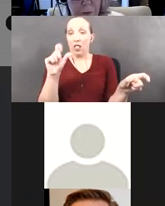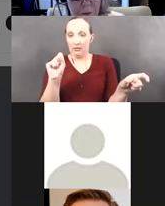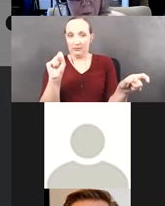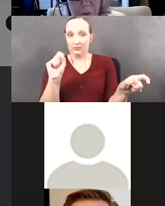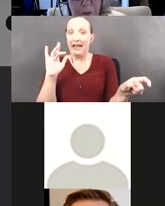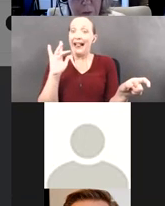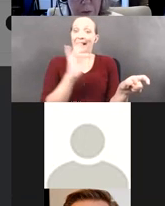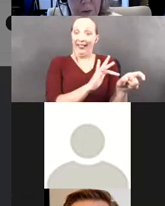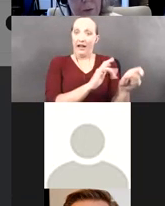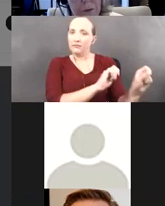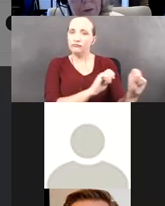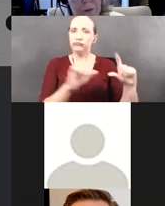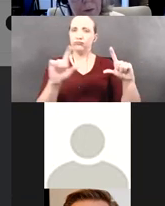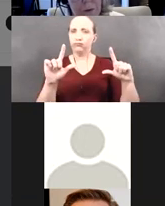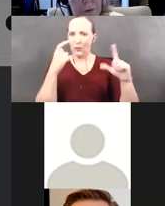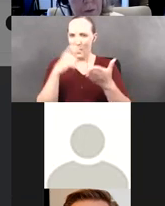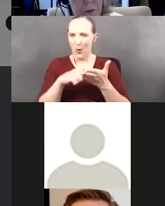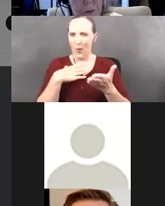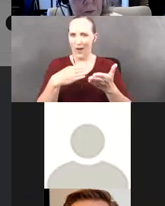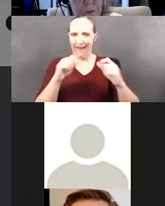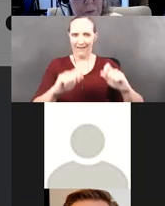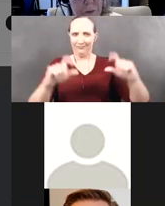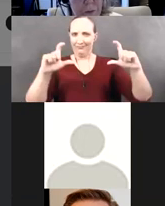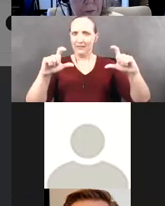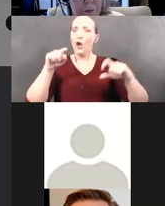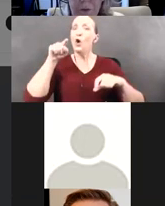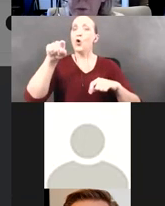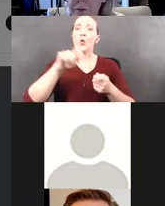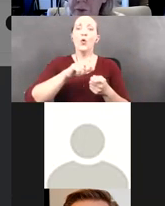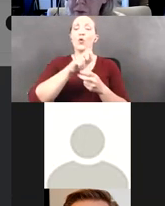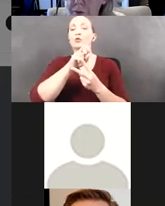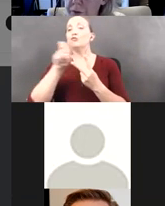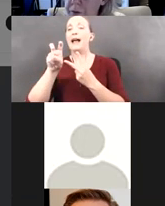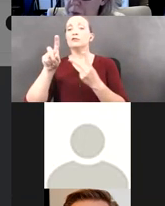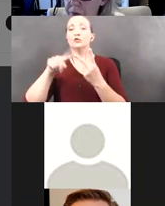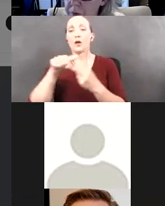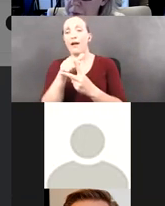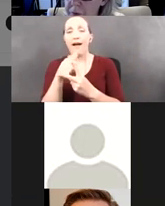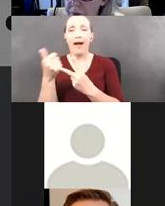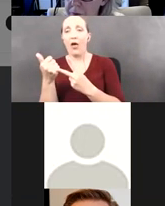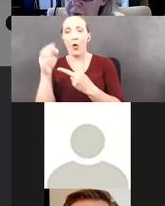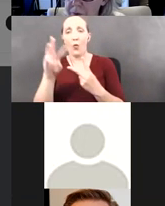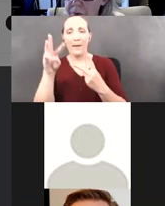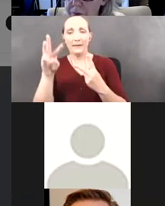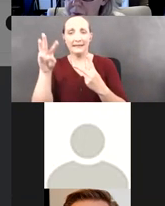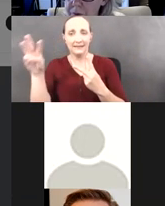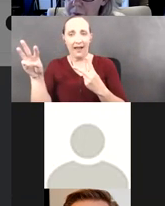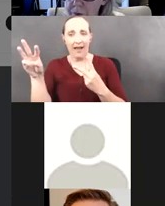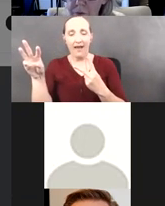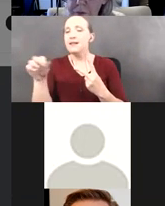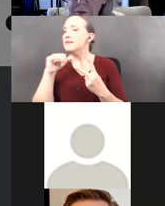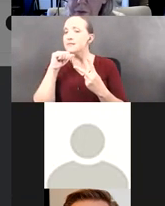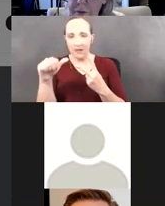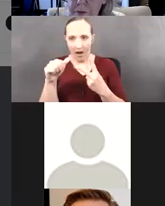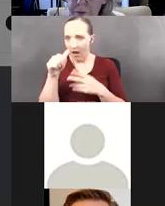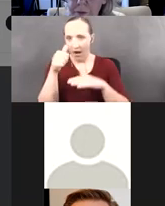receive a izquierda. pop-up De notification aquí va a dar telling una you are being notificación indicándole redirected que la van a to a website that reorientar is a not una página managed web